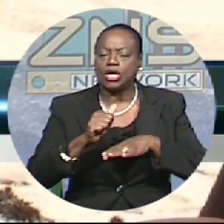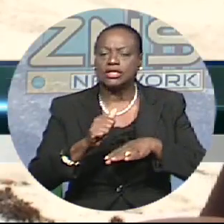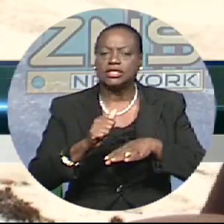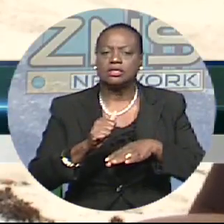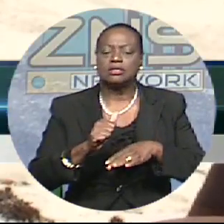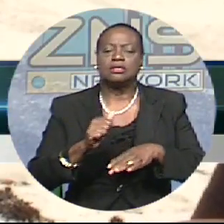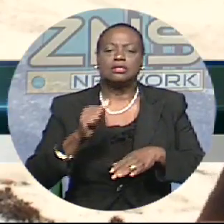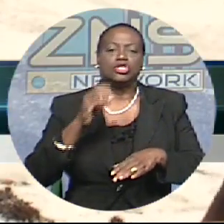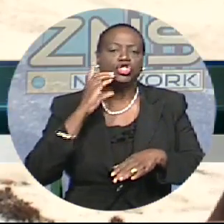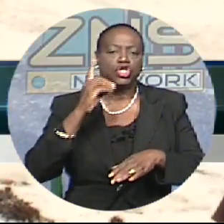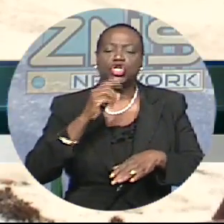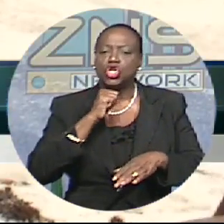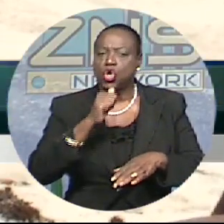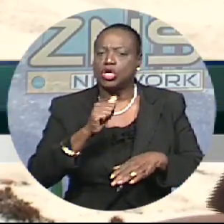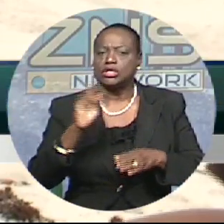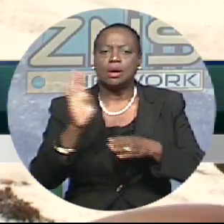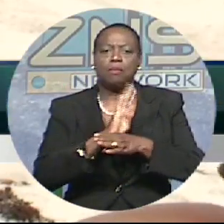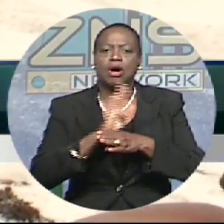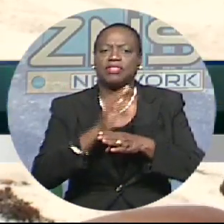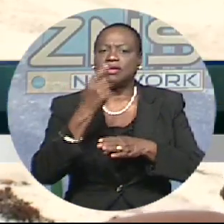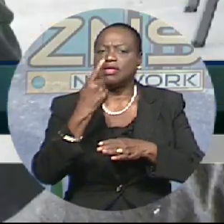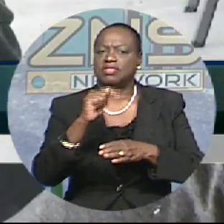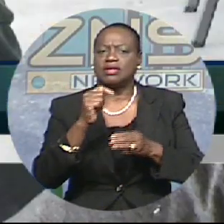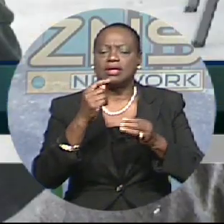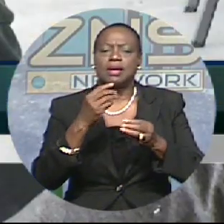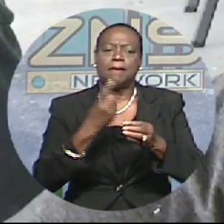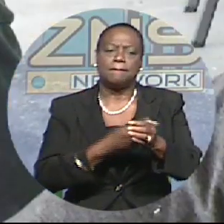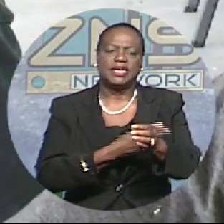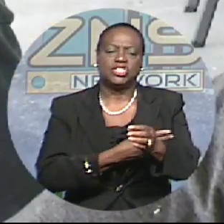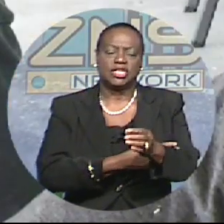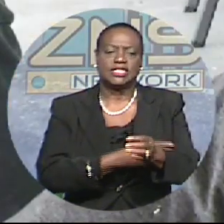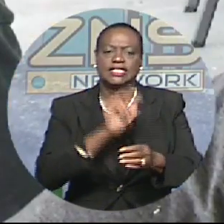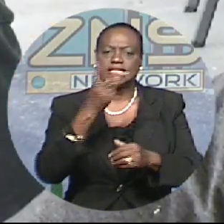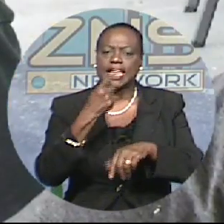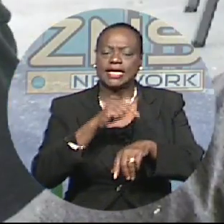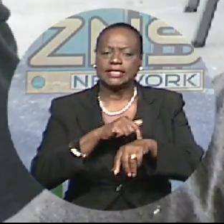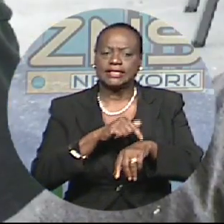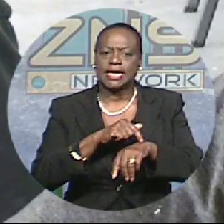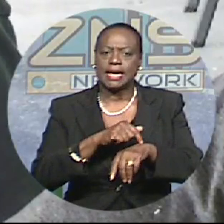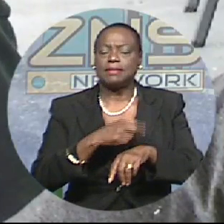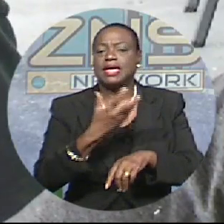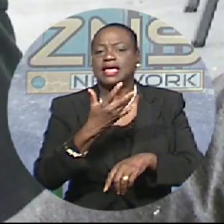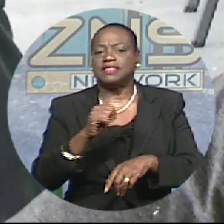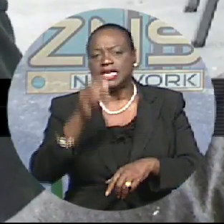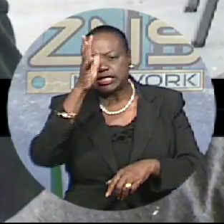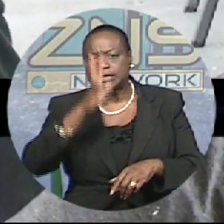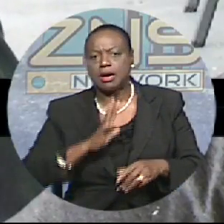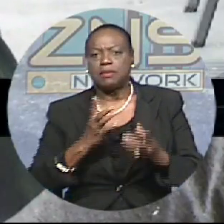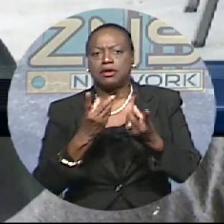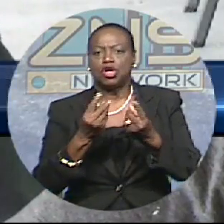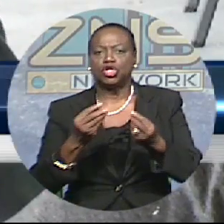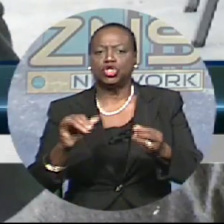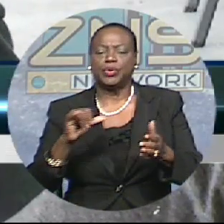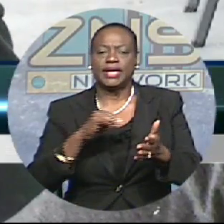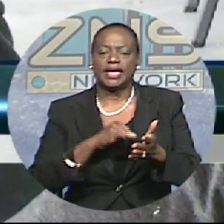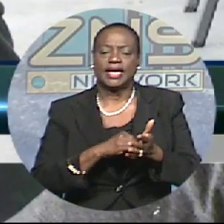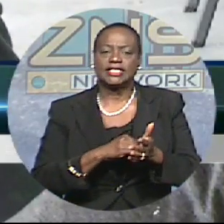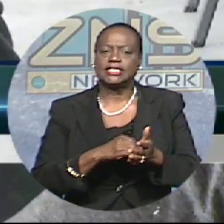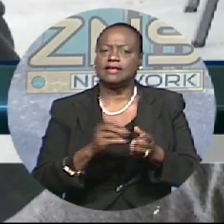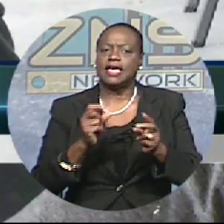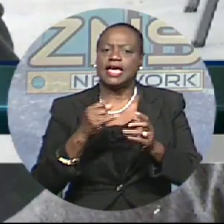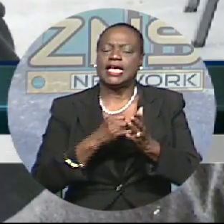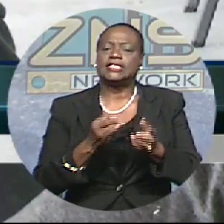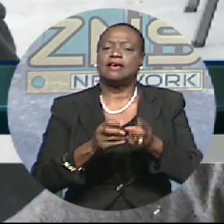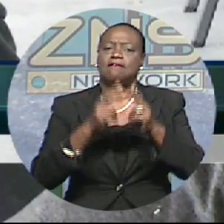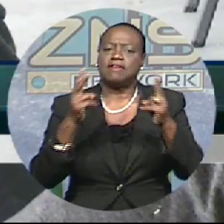sand beaches, and the mangroves, and they're doing it. And it's the second time now these guys have been doing it. So it's very important that